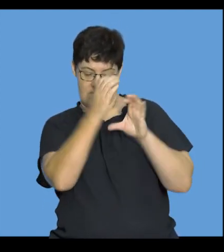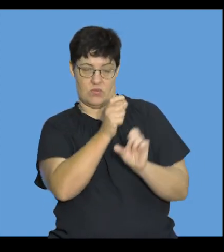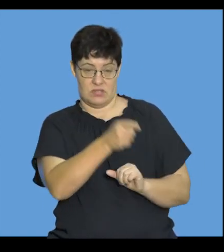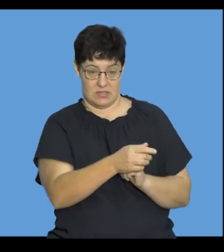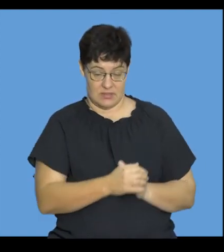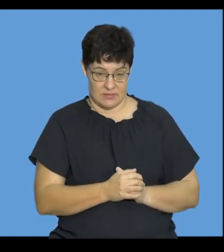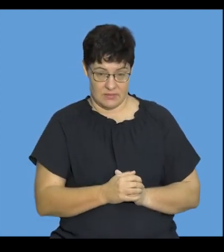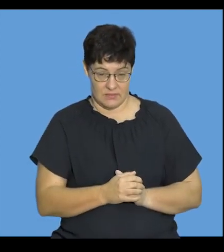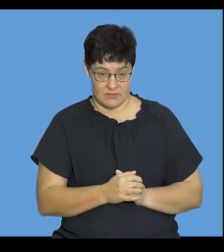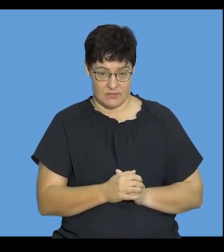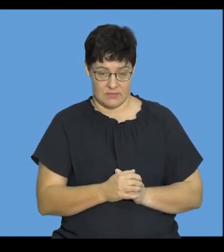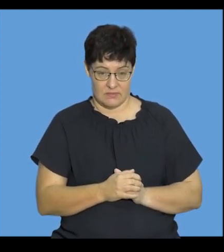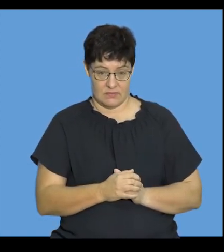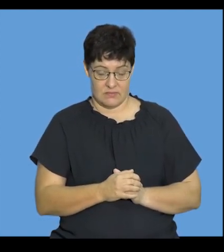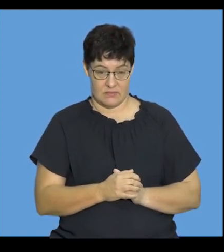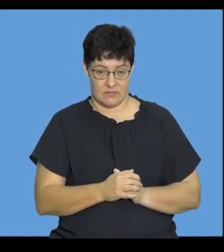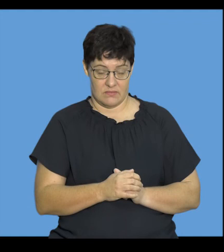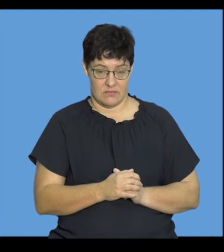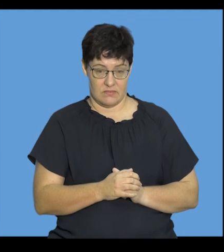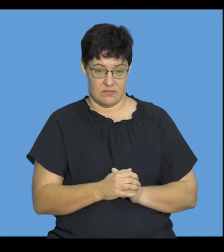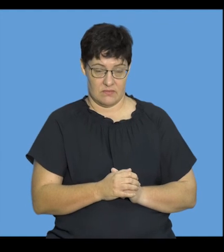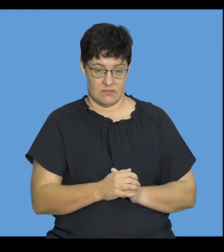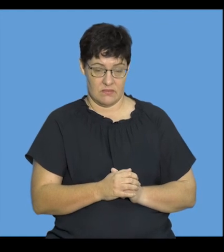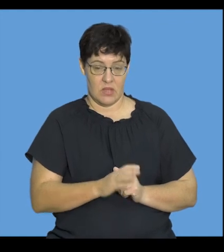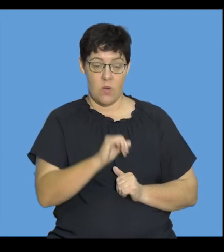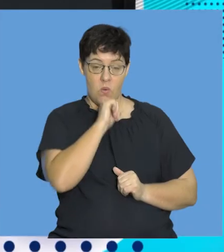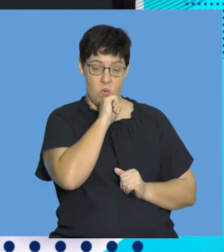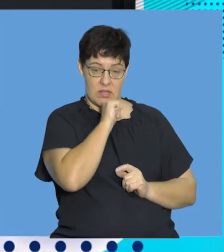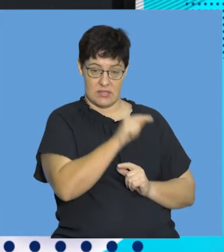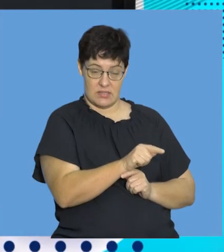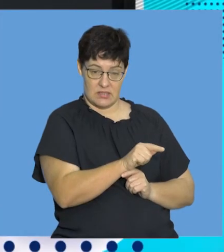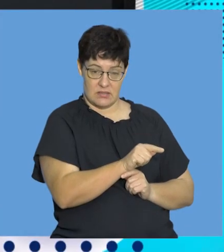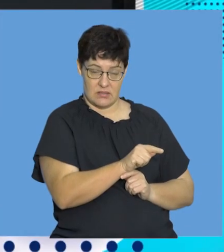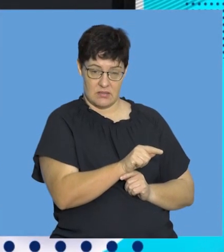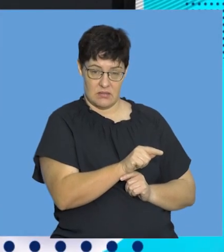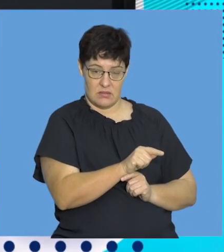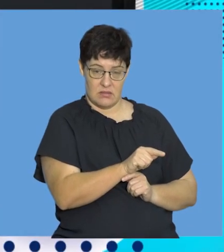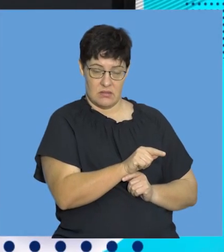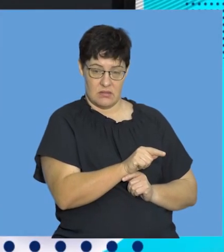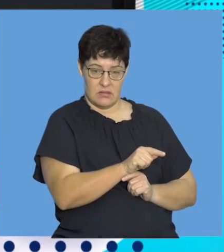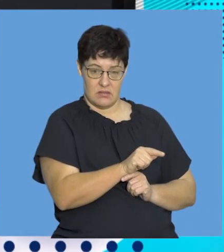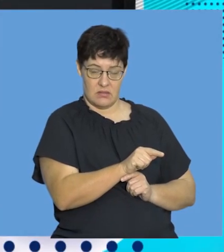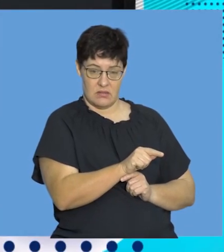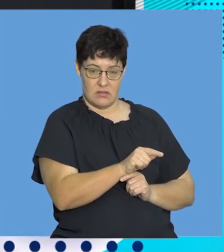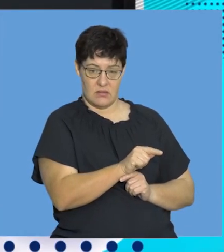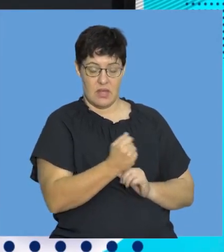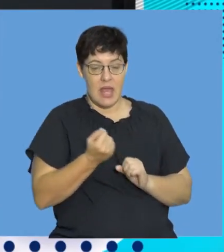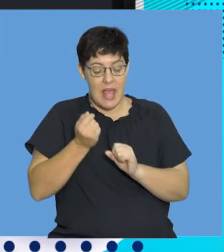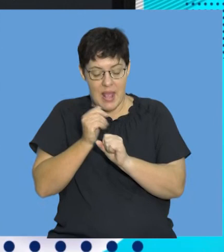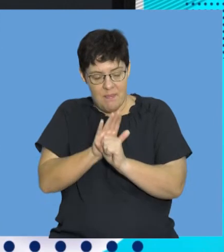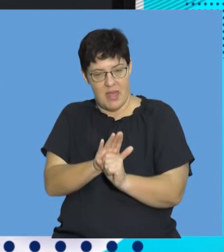Okay. Now, August, how is August impacting